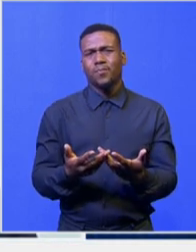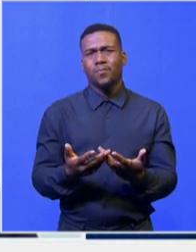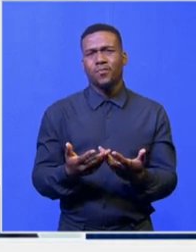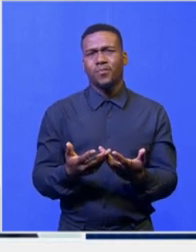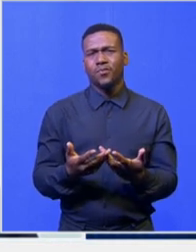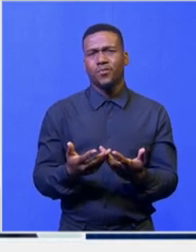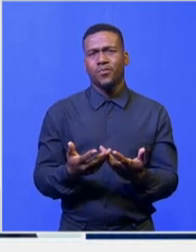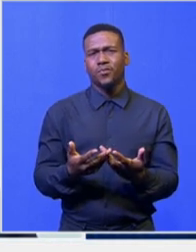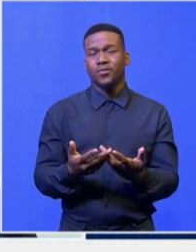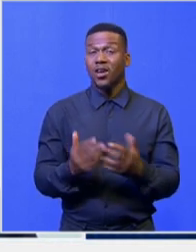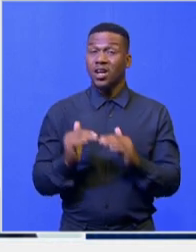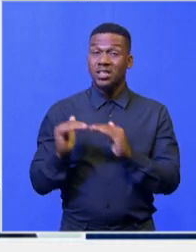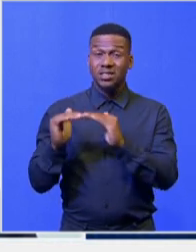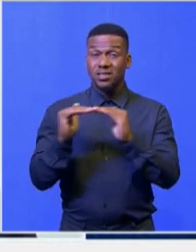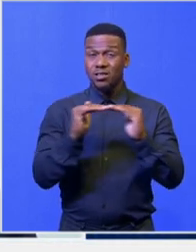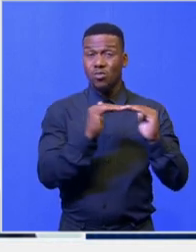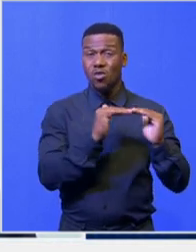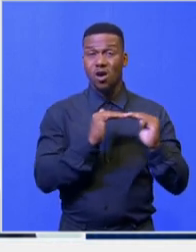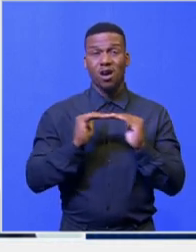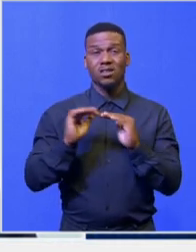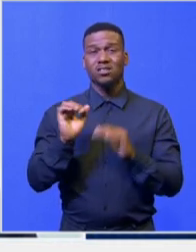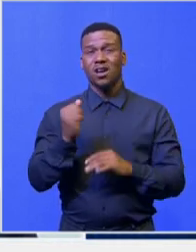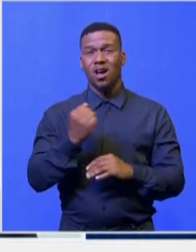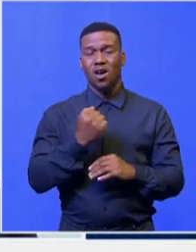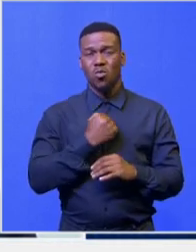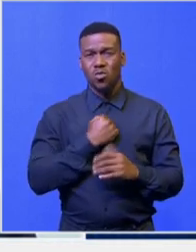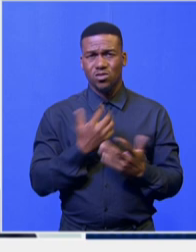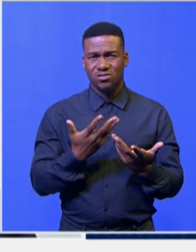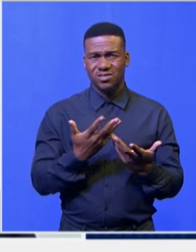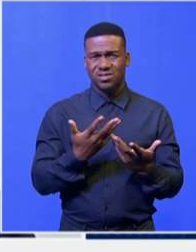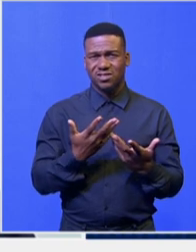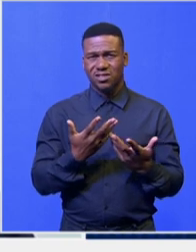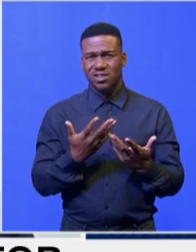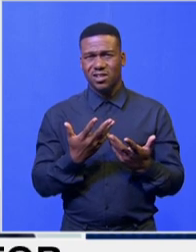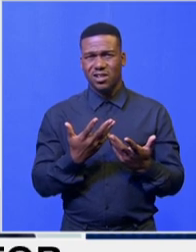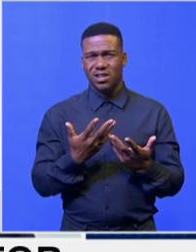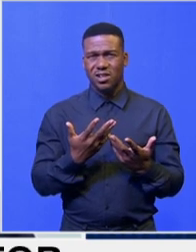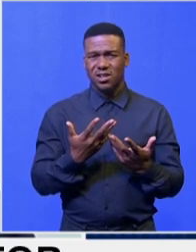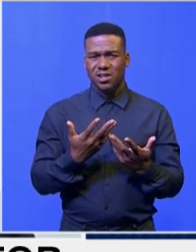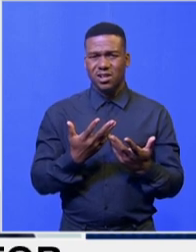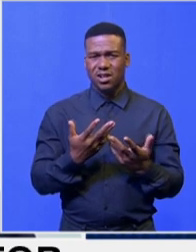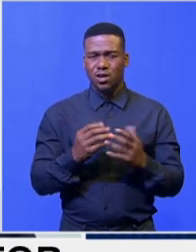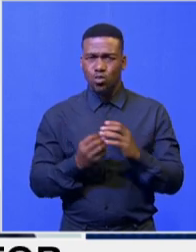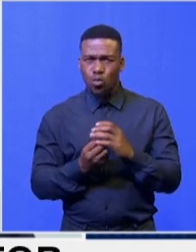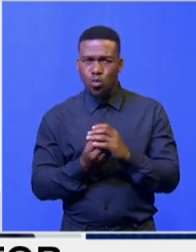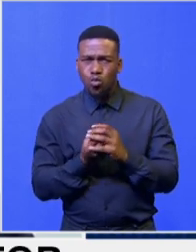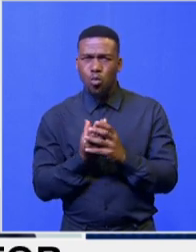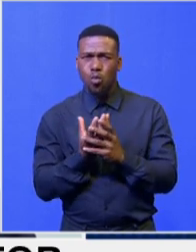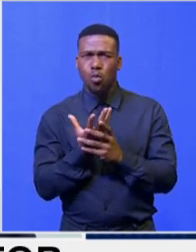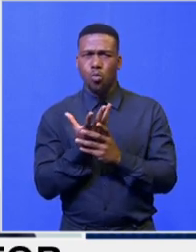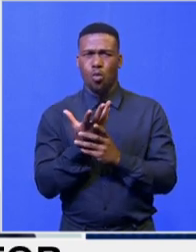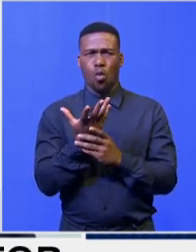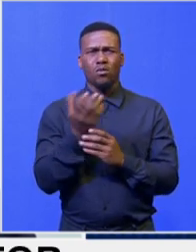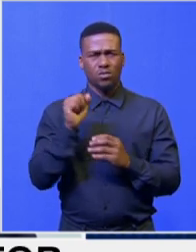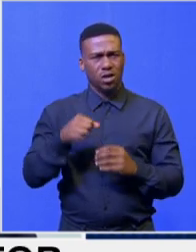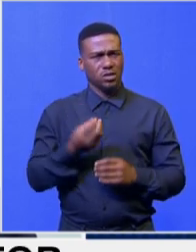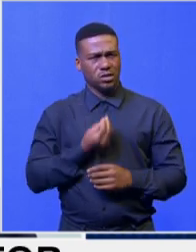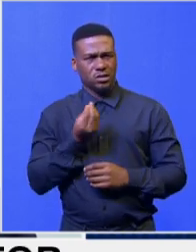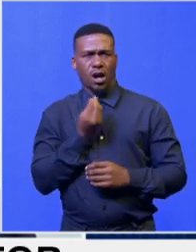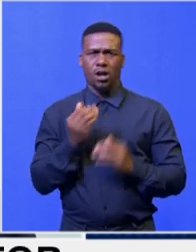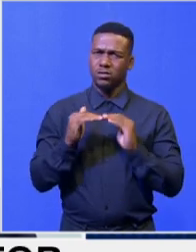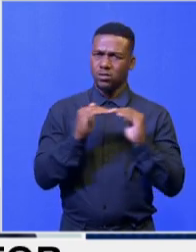that our democracy, it's infancy stage. You know, we're a growing democracy, quite a young democracy. So